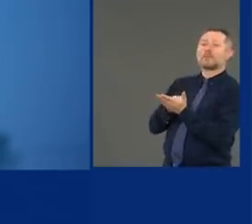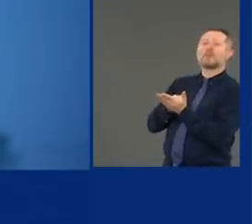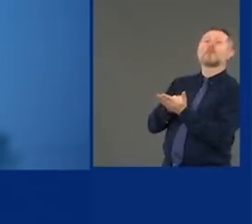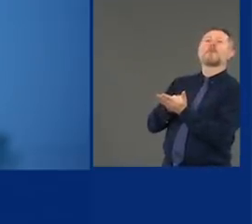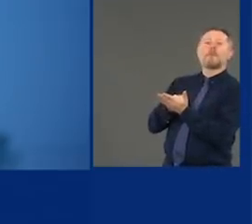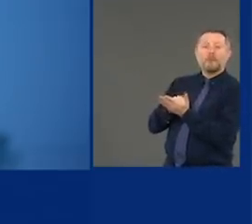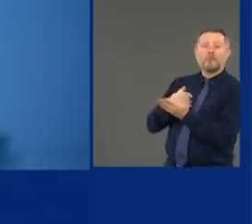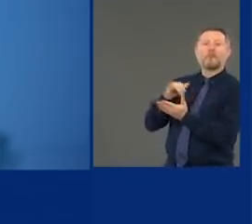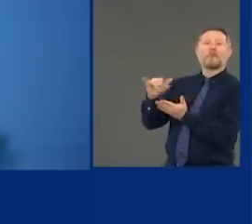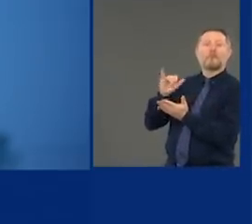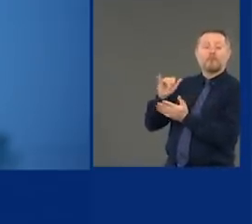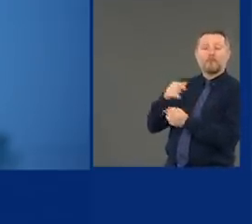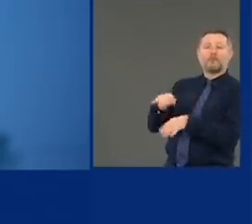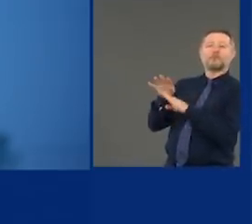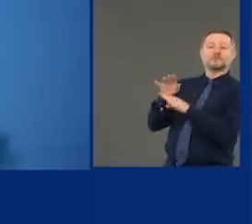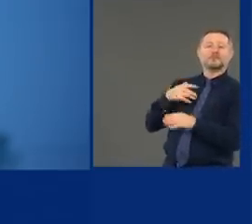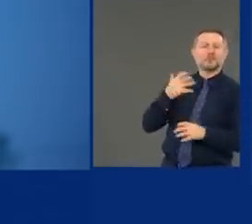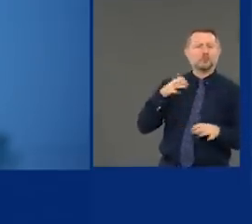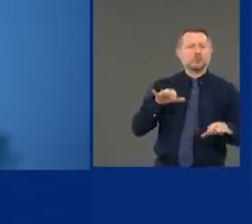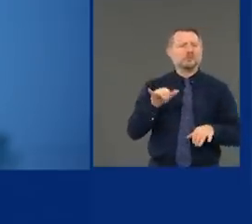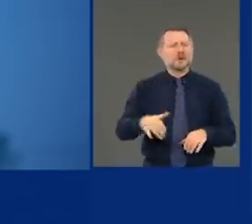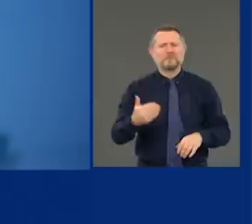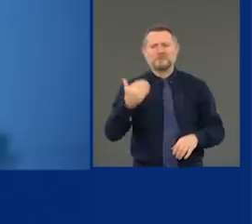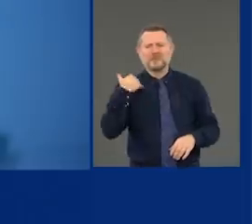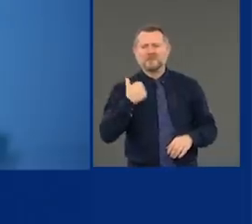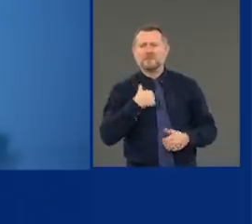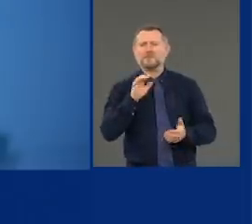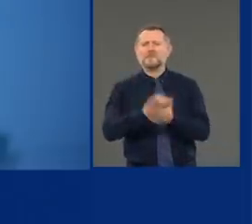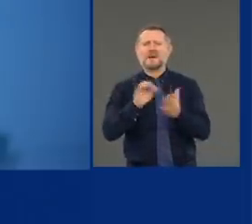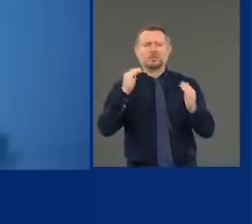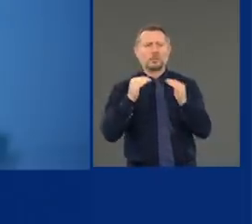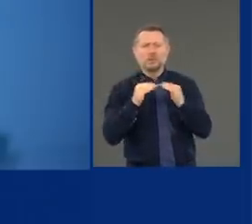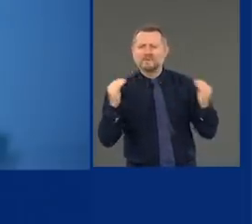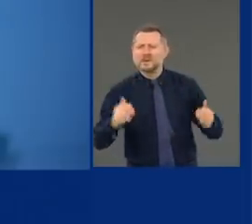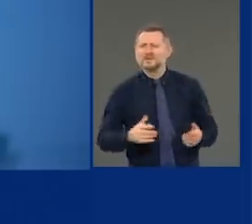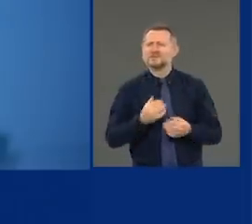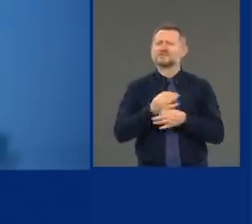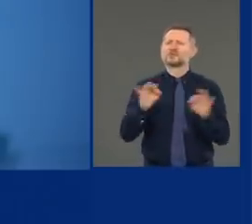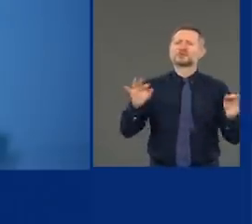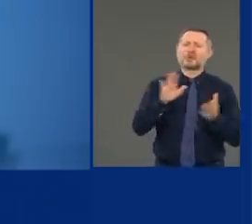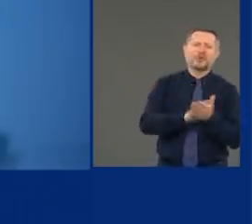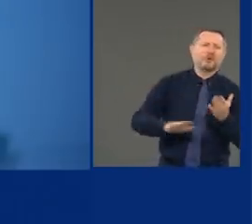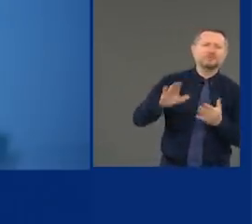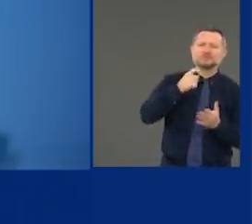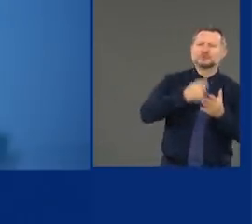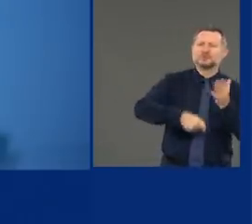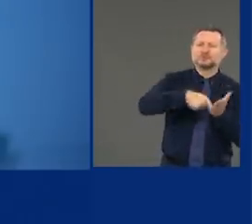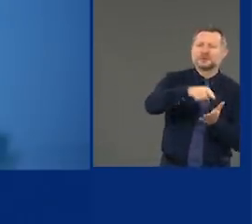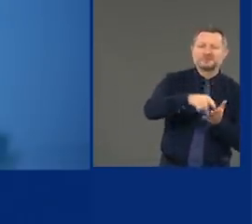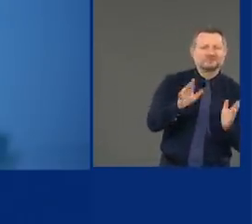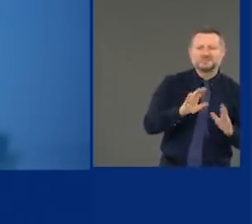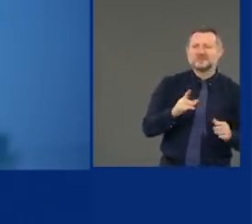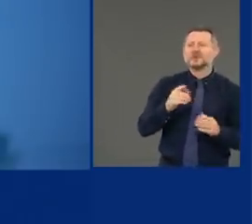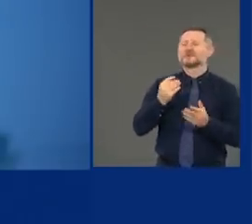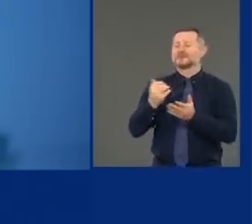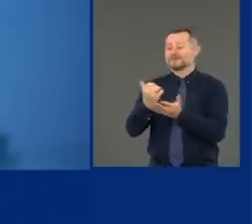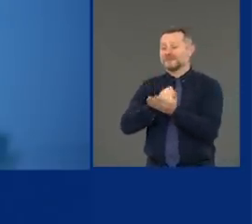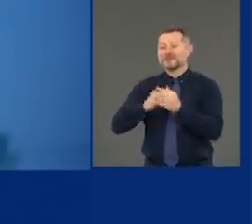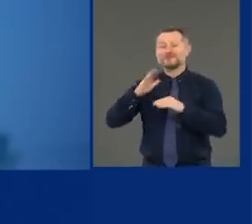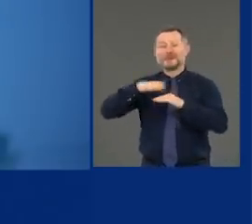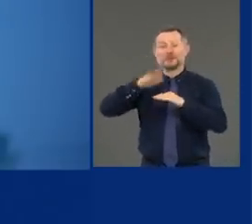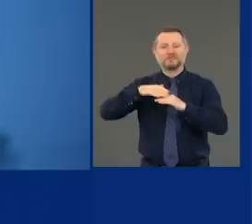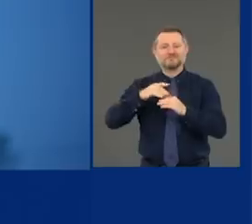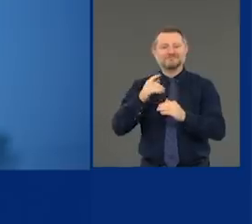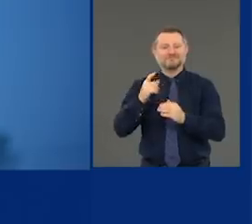a number of times. We did it with marriage equality. We did it with free college tuition. We did it with raising the minimum wage, New York acts,